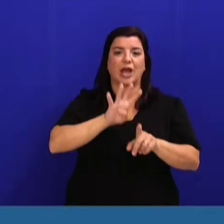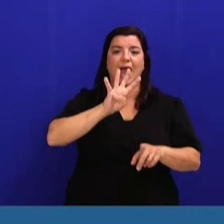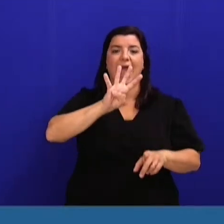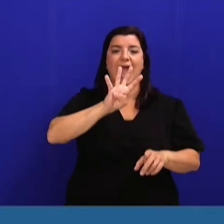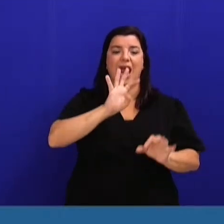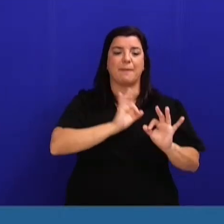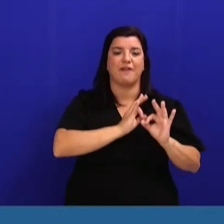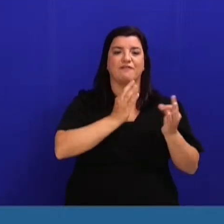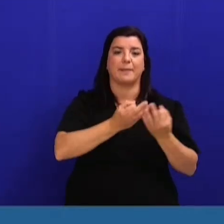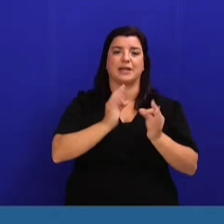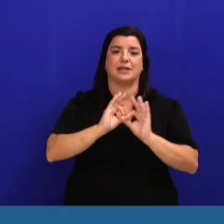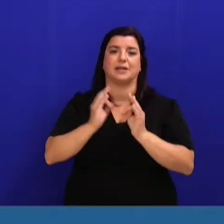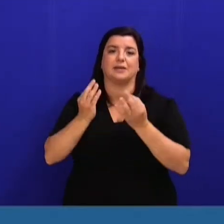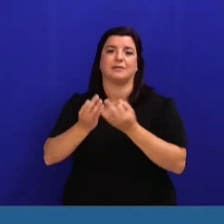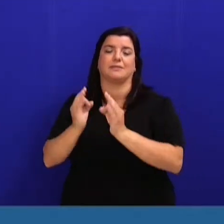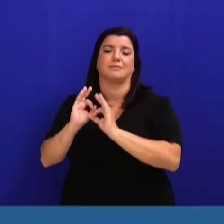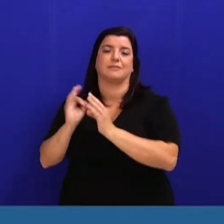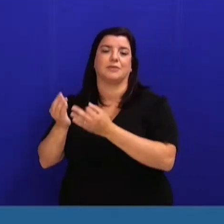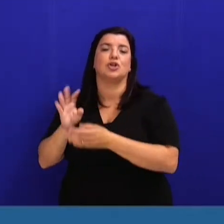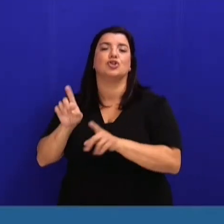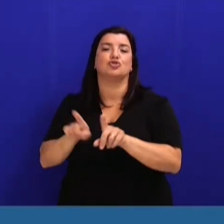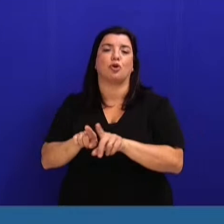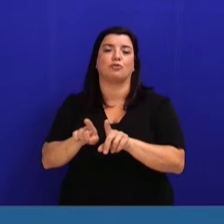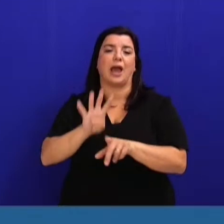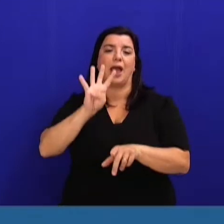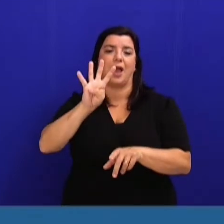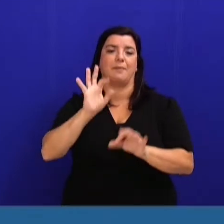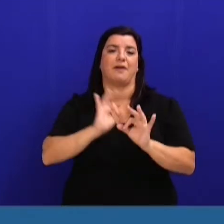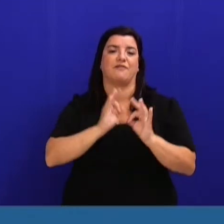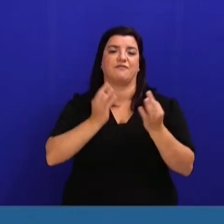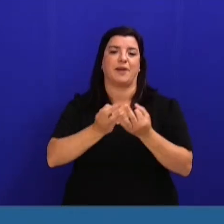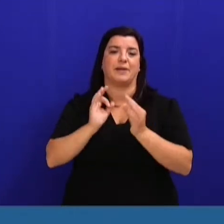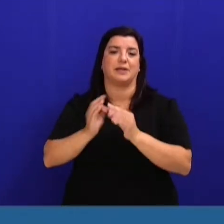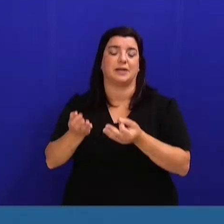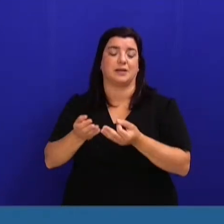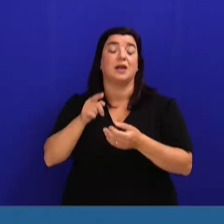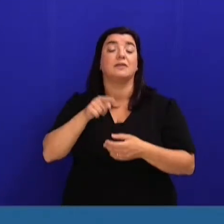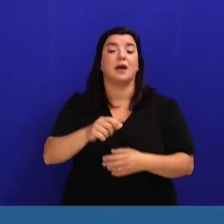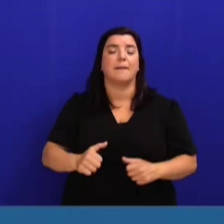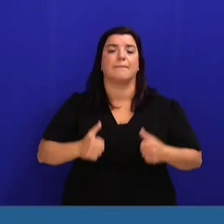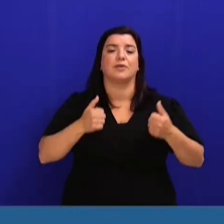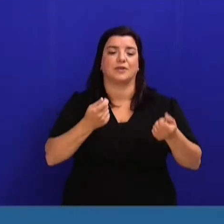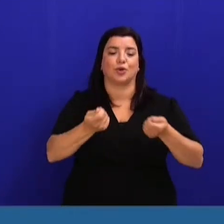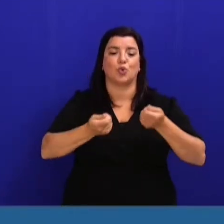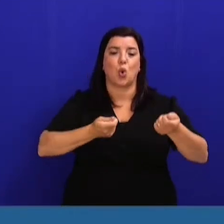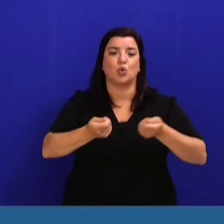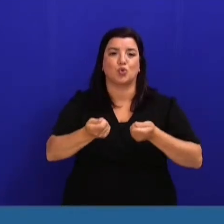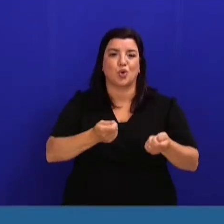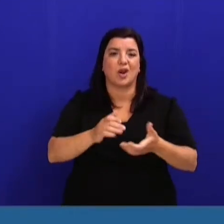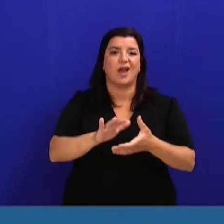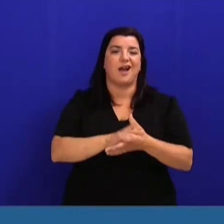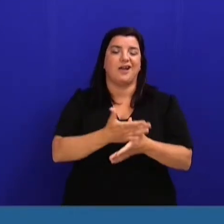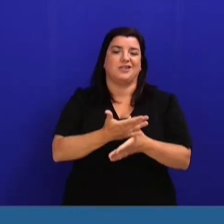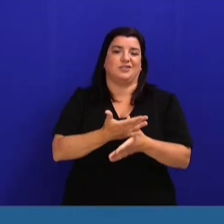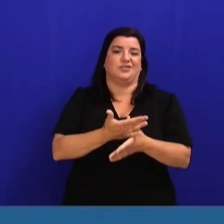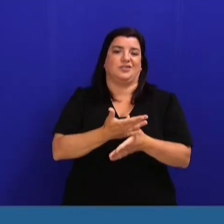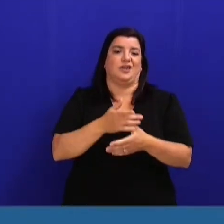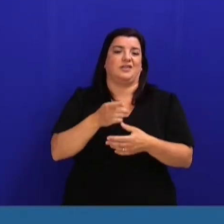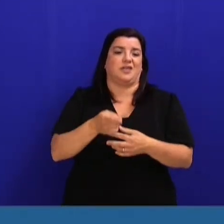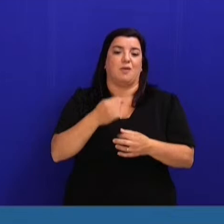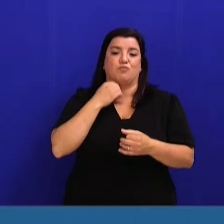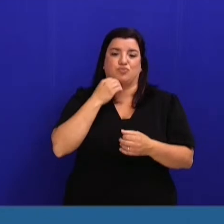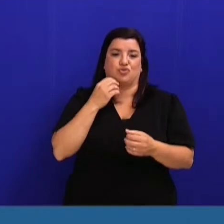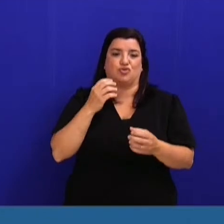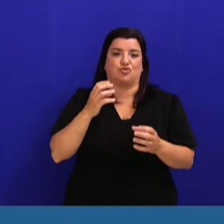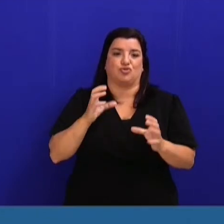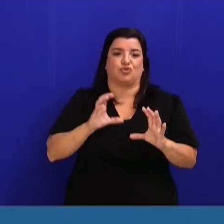4 household. Ġifier dak il-kontroll ħajibqa' hemmhekk li huwa importanti għaliex hemmhekk aħna rridu nikkontrollaw kemm nistgħu wkoll li ma jkunx hemm